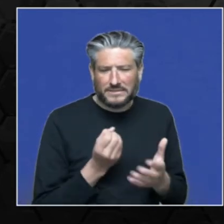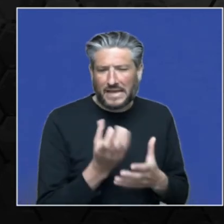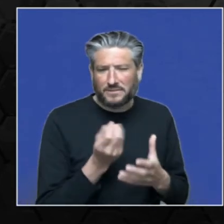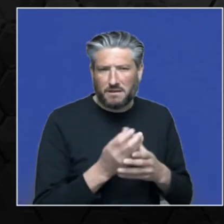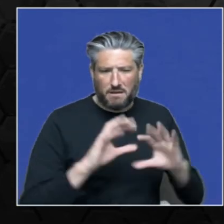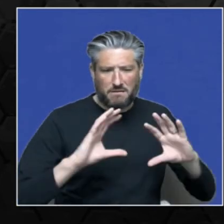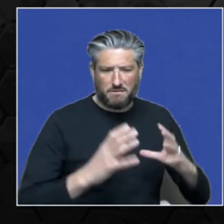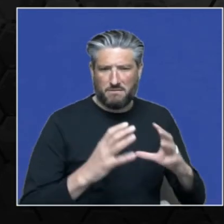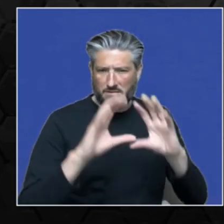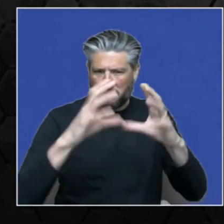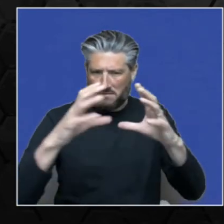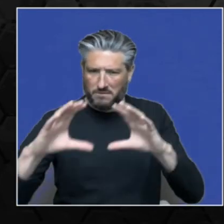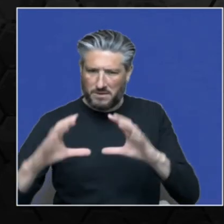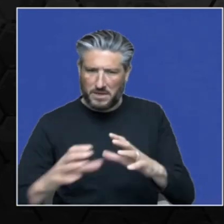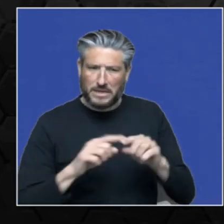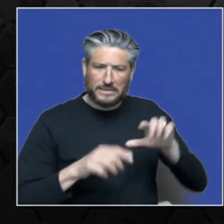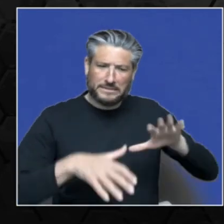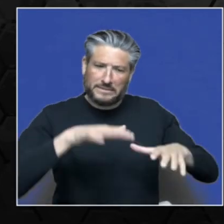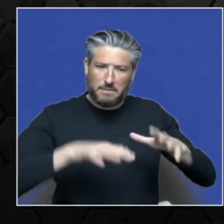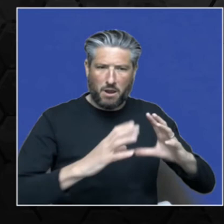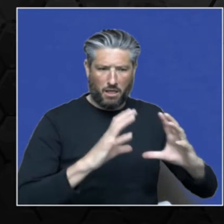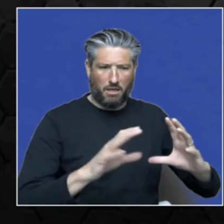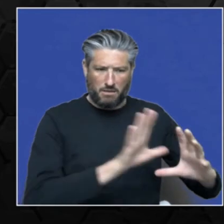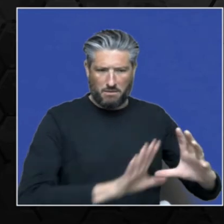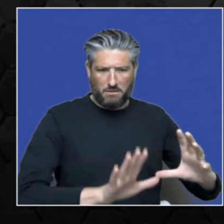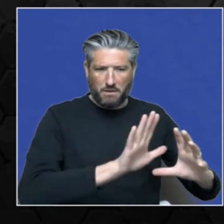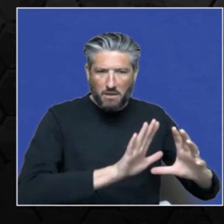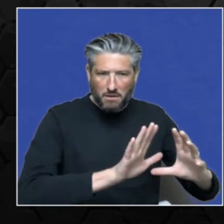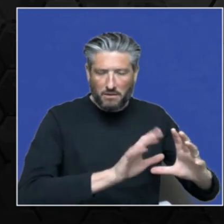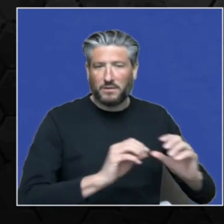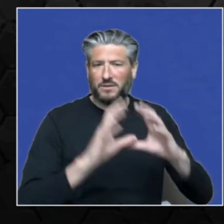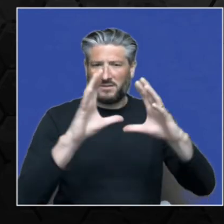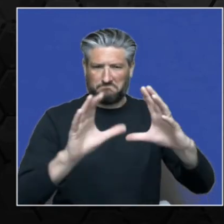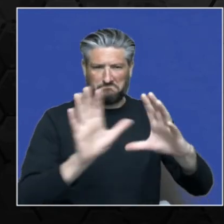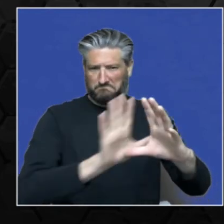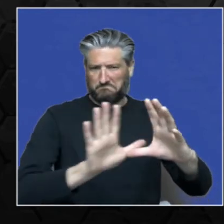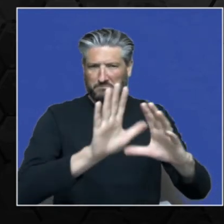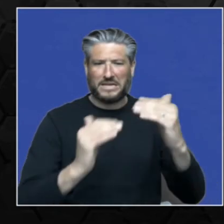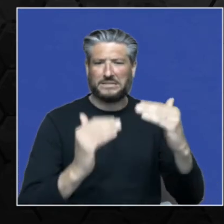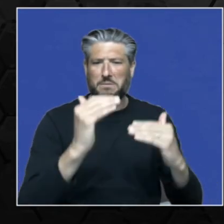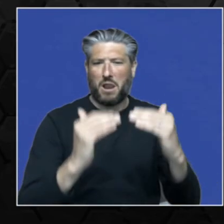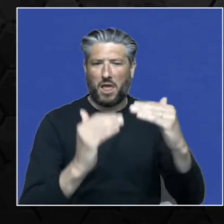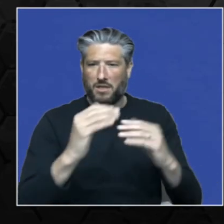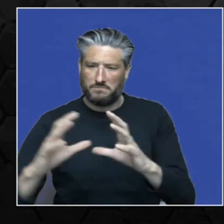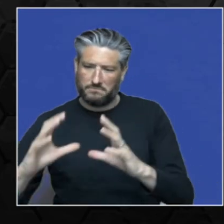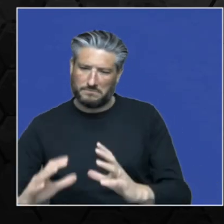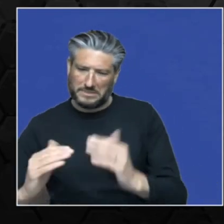are heterogeneous to data points in other cluster.